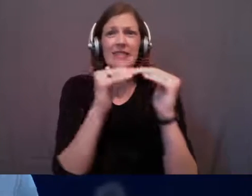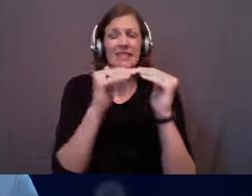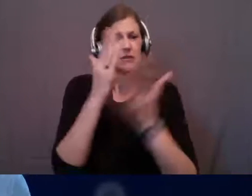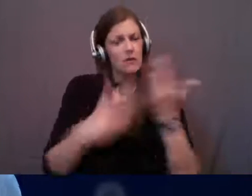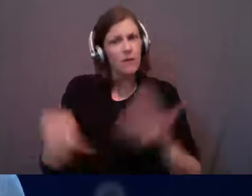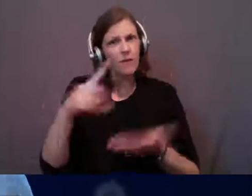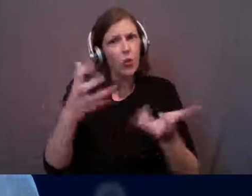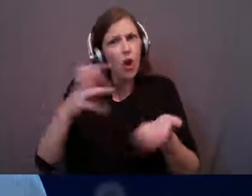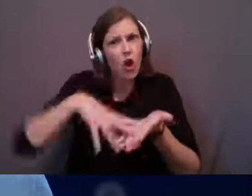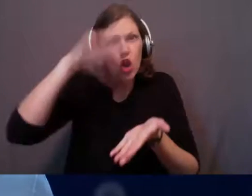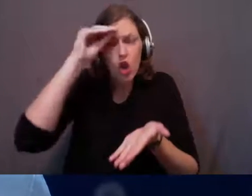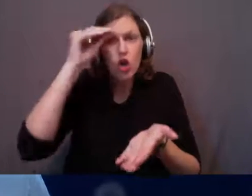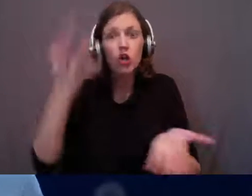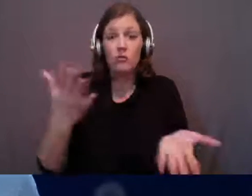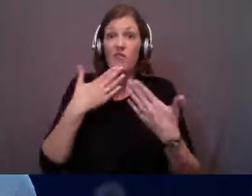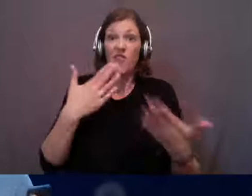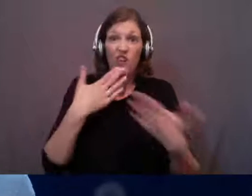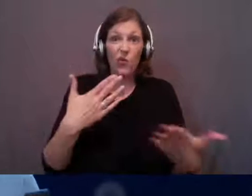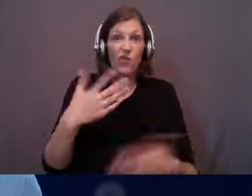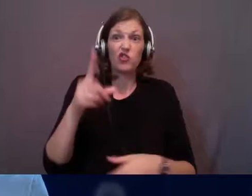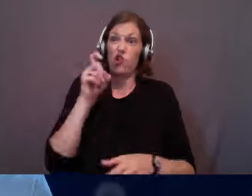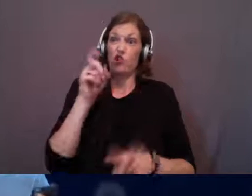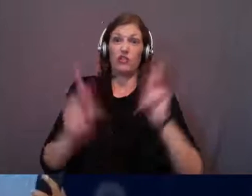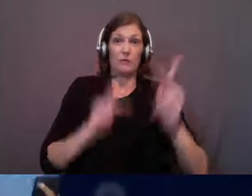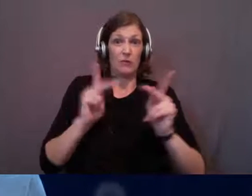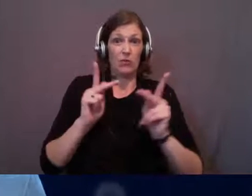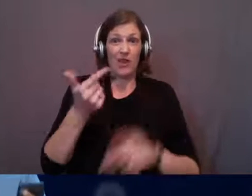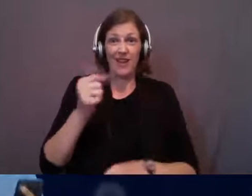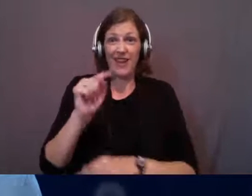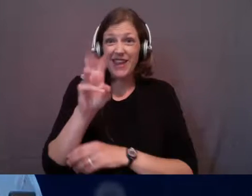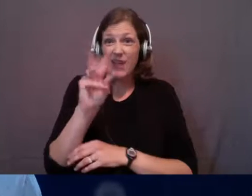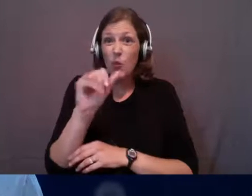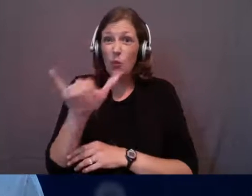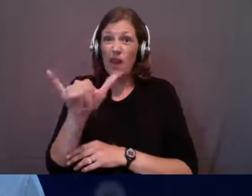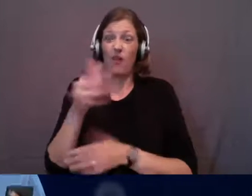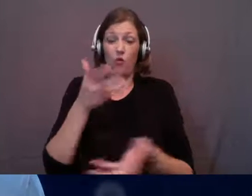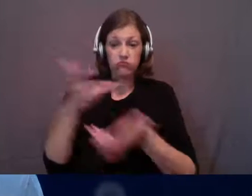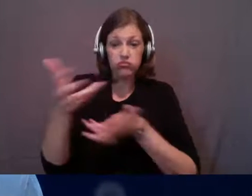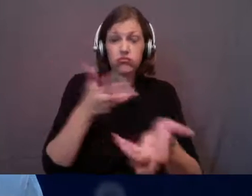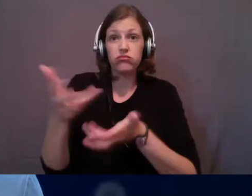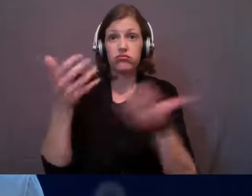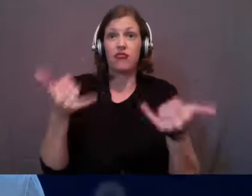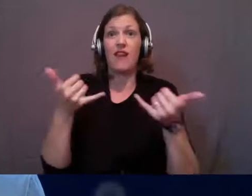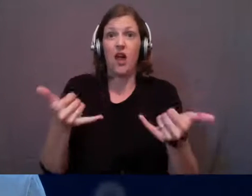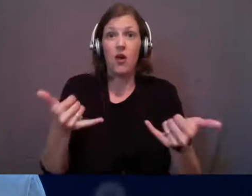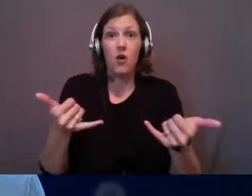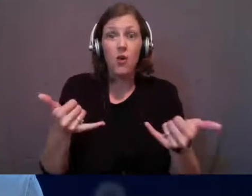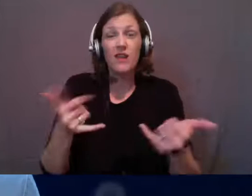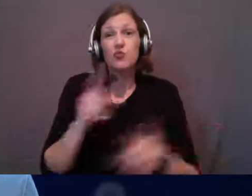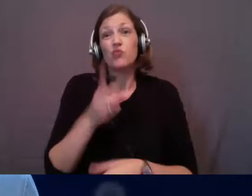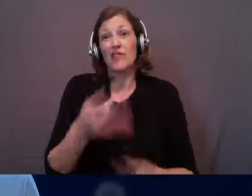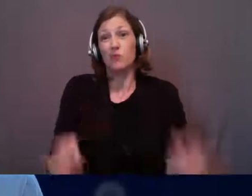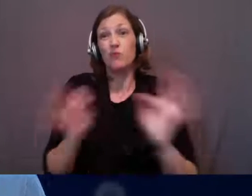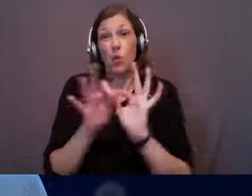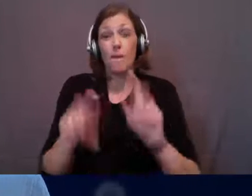full context. Thank you. There are hundreds of people at Gateway who are engaging this season right now, and it's super important for us to do that.